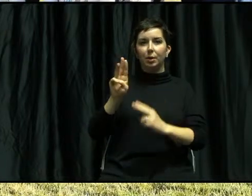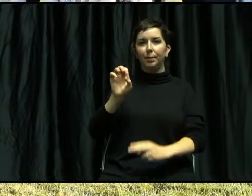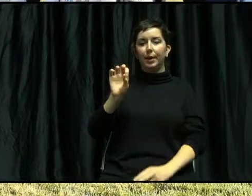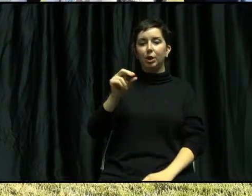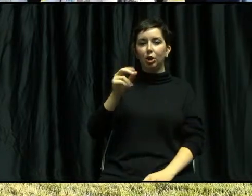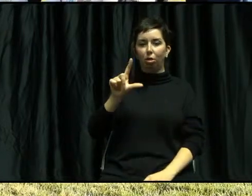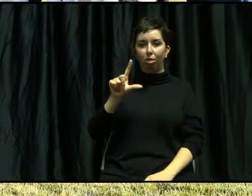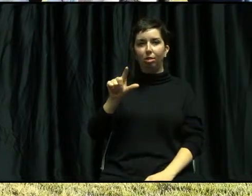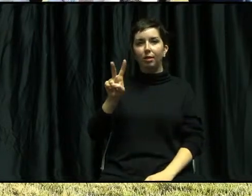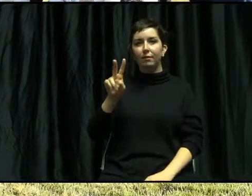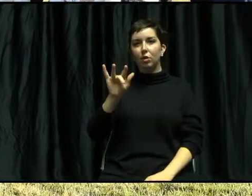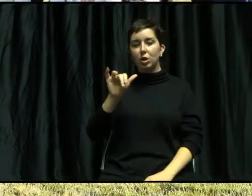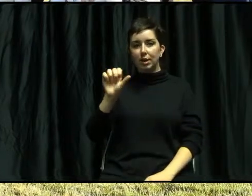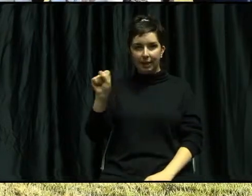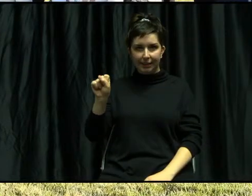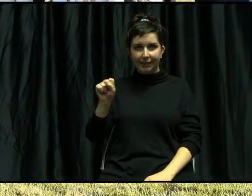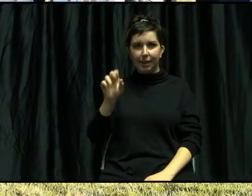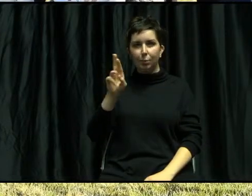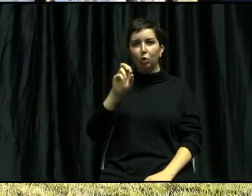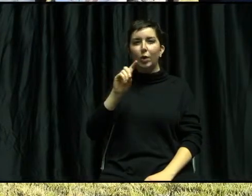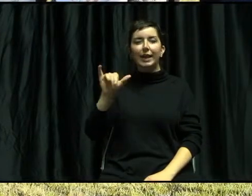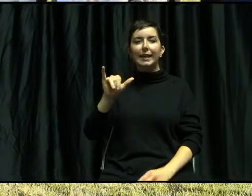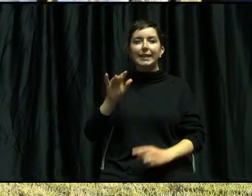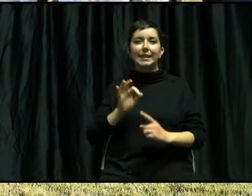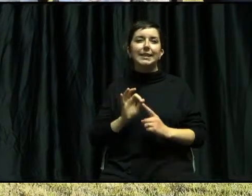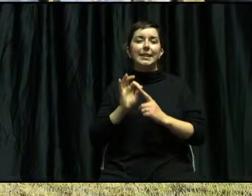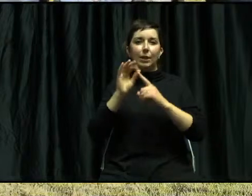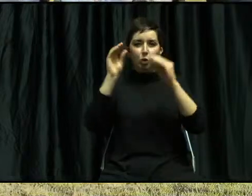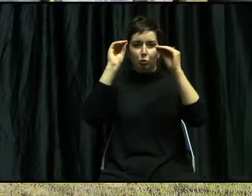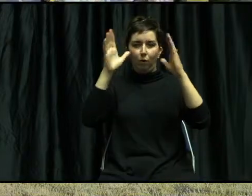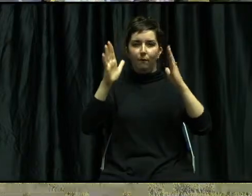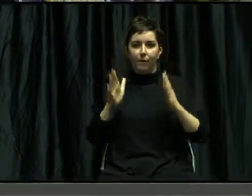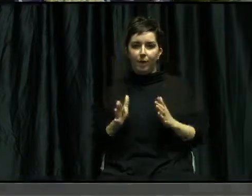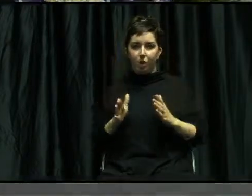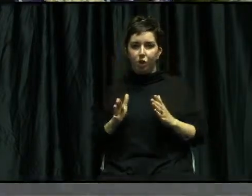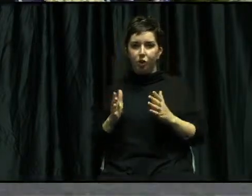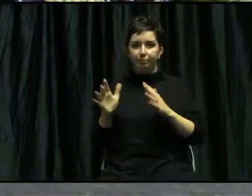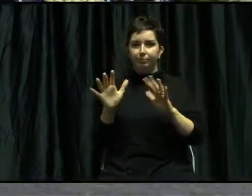Brady Presidential Distinguished Professor.